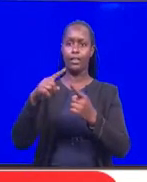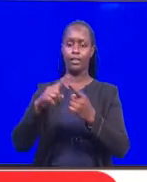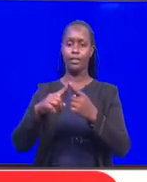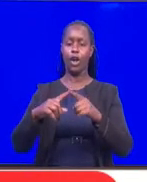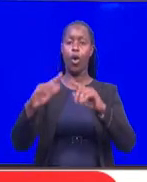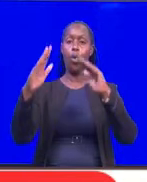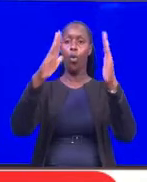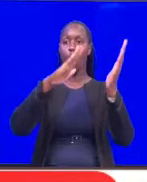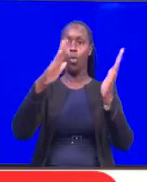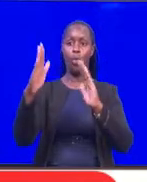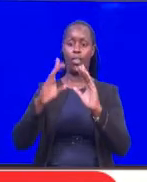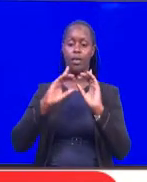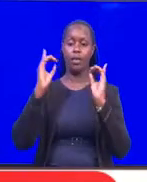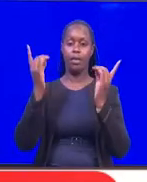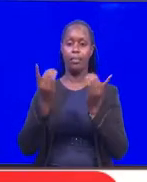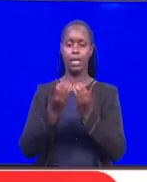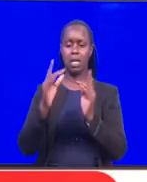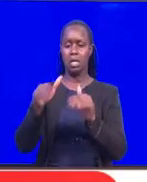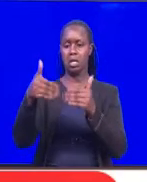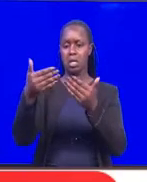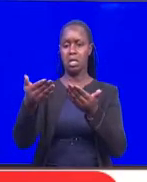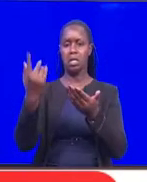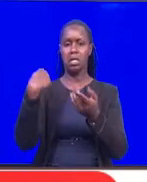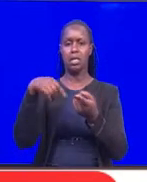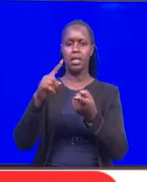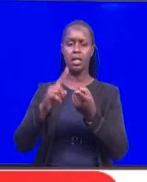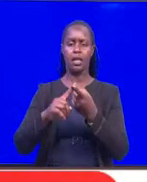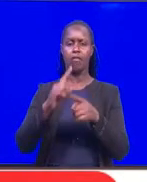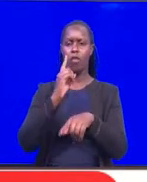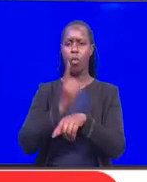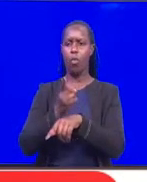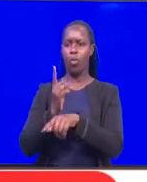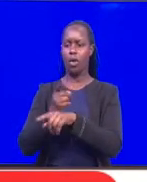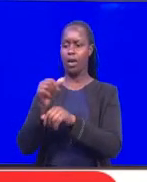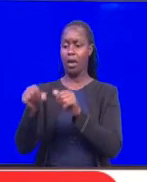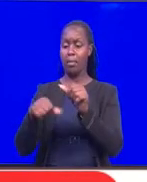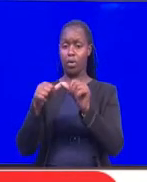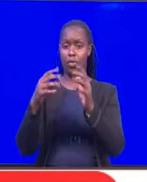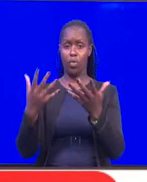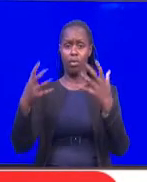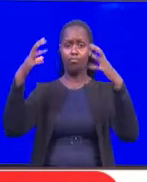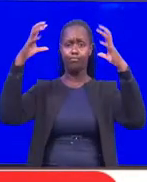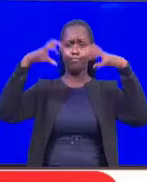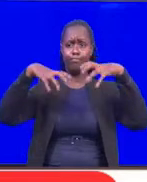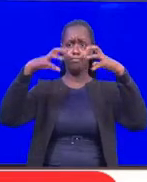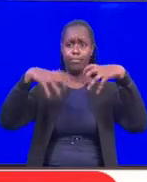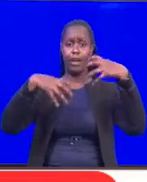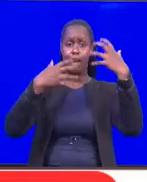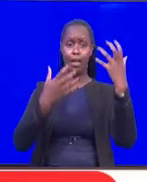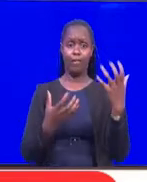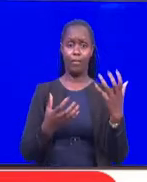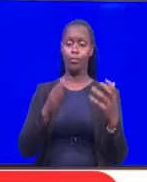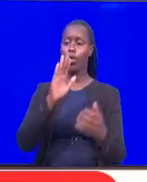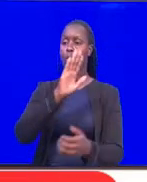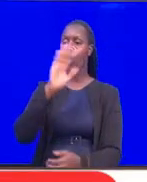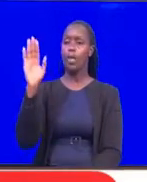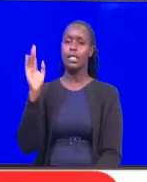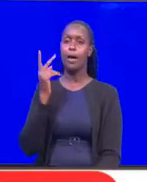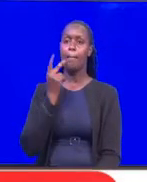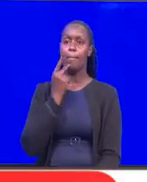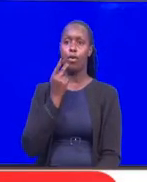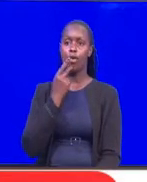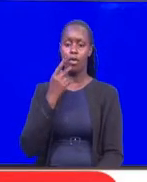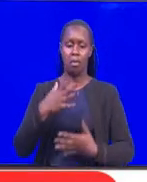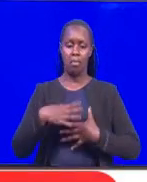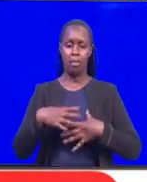Department issued a warning of heavy rainfall across the country, residents of West Pokot now want the government to help in the